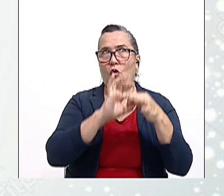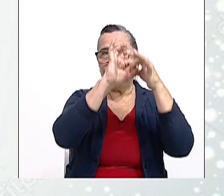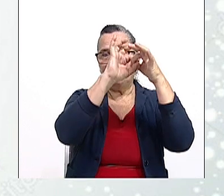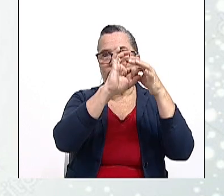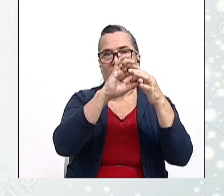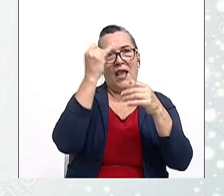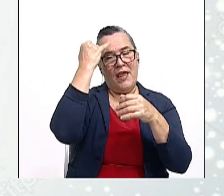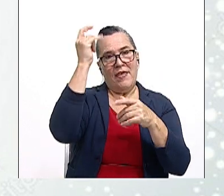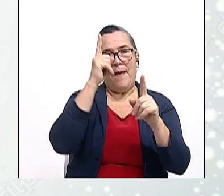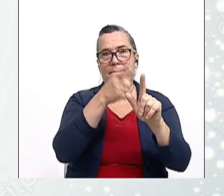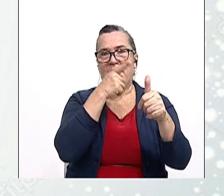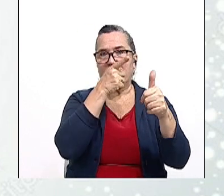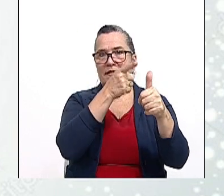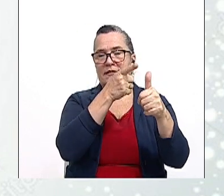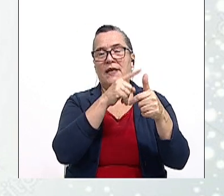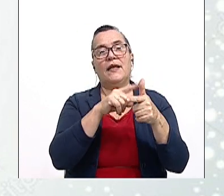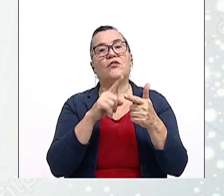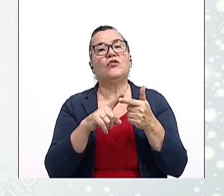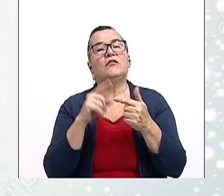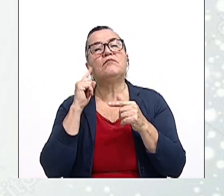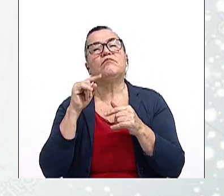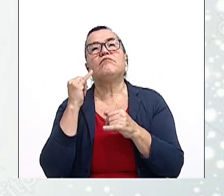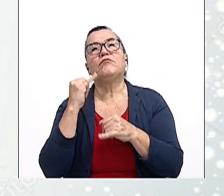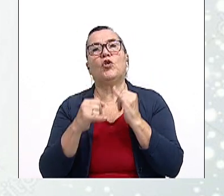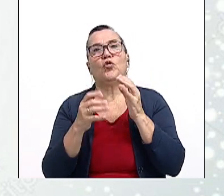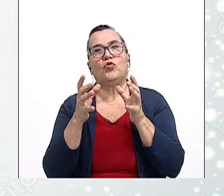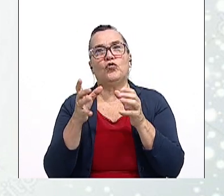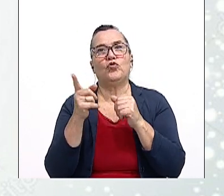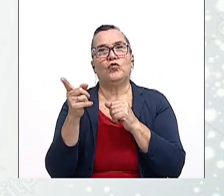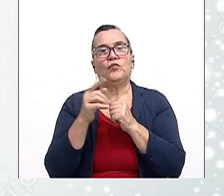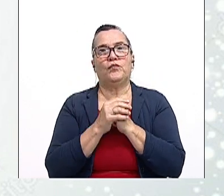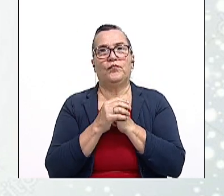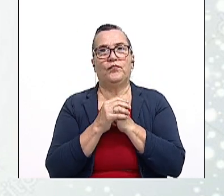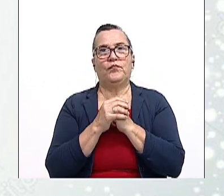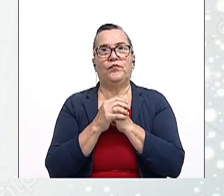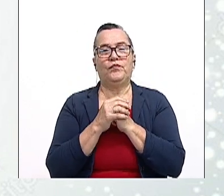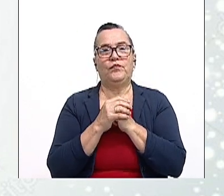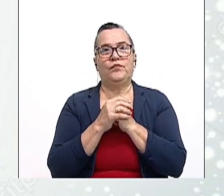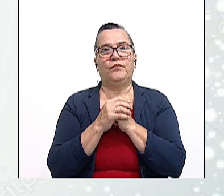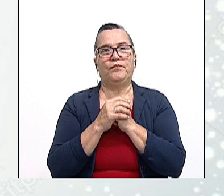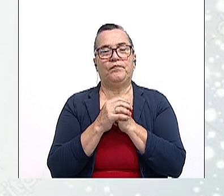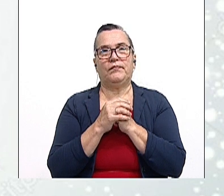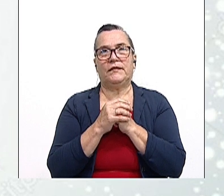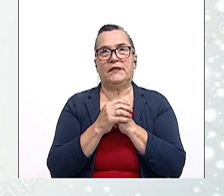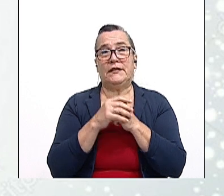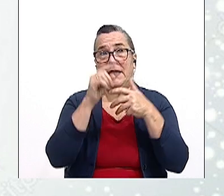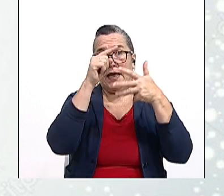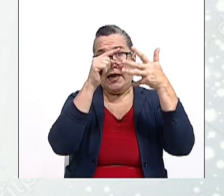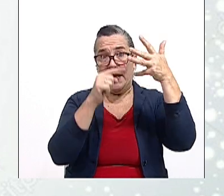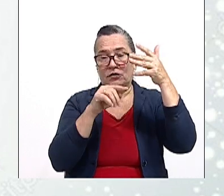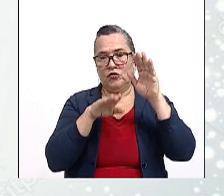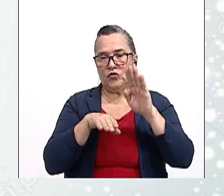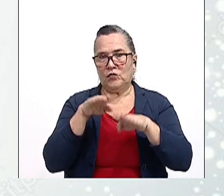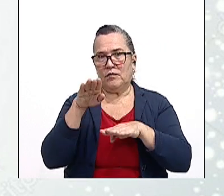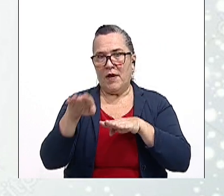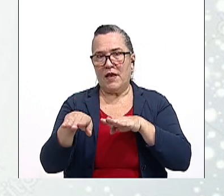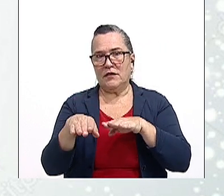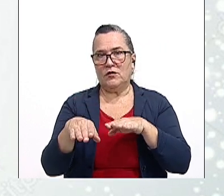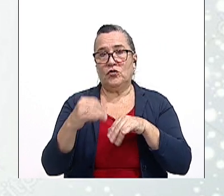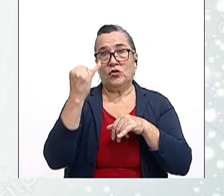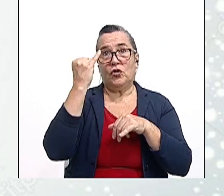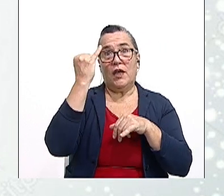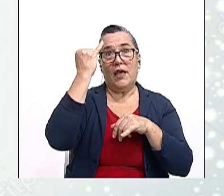so now let's think about the conclusion. Okay, remember that you have to follow these steps. Main